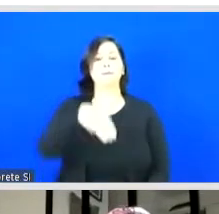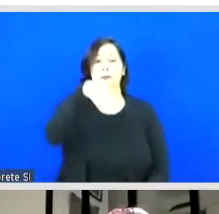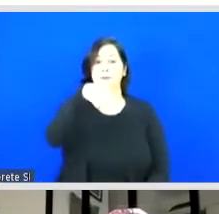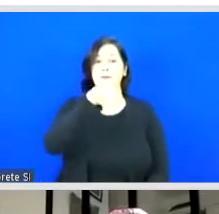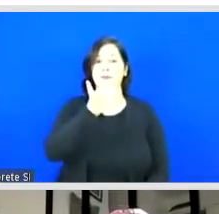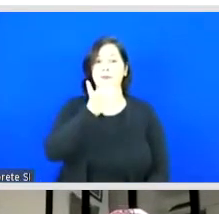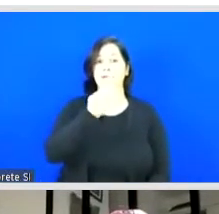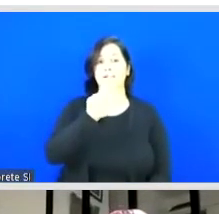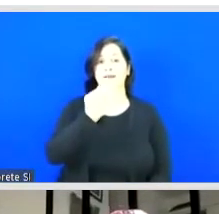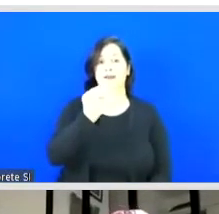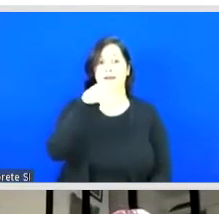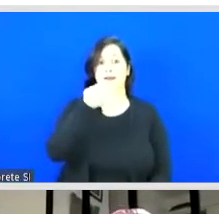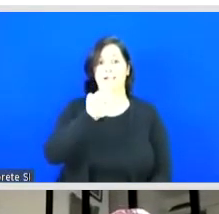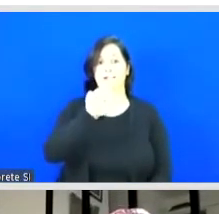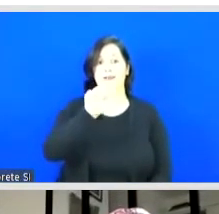Undersecretary Delgado Peralta.